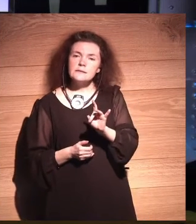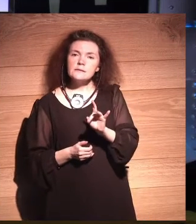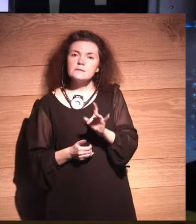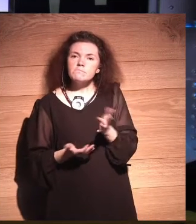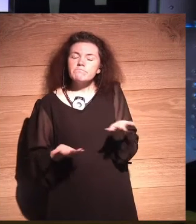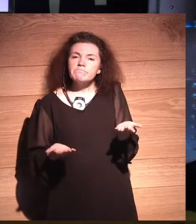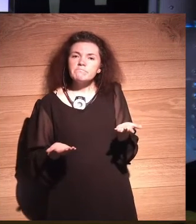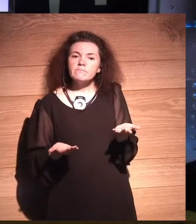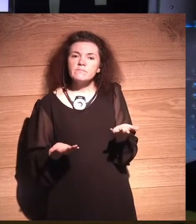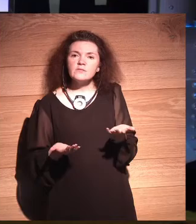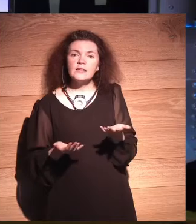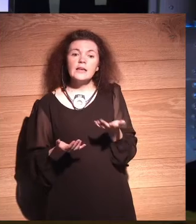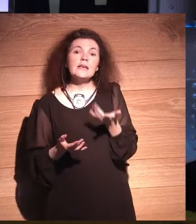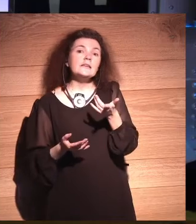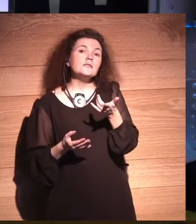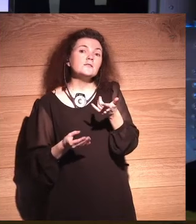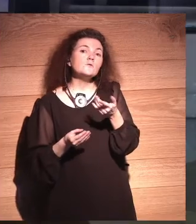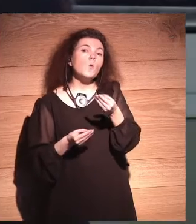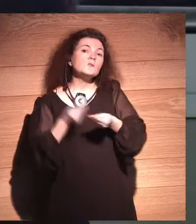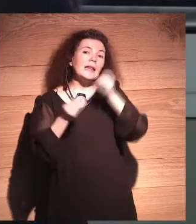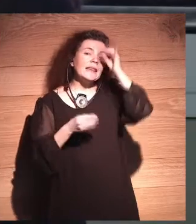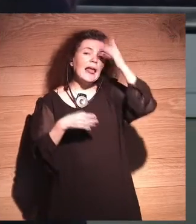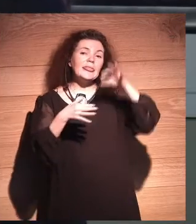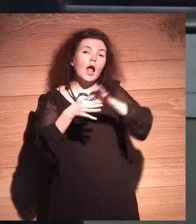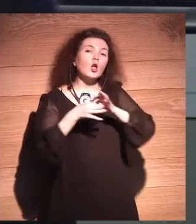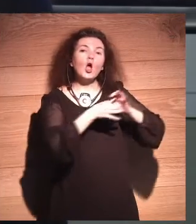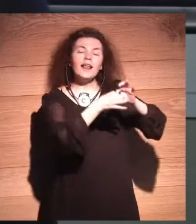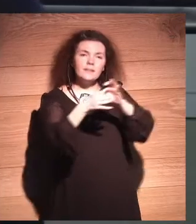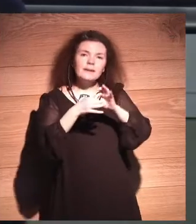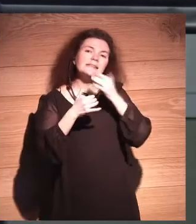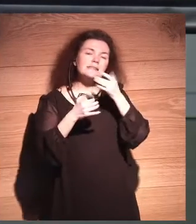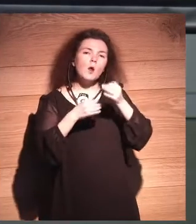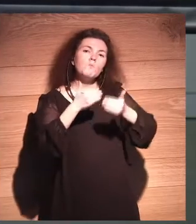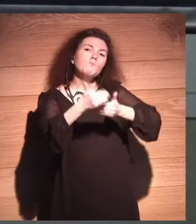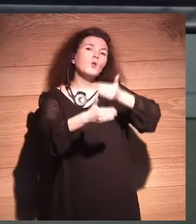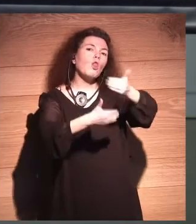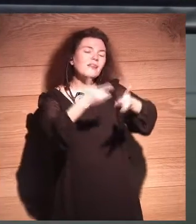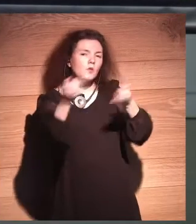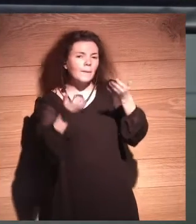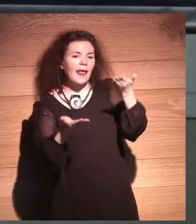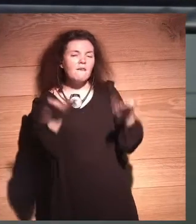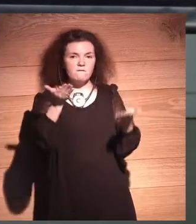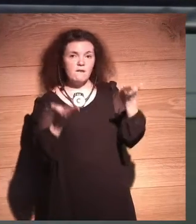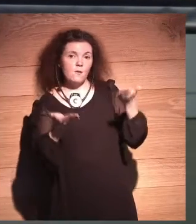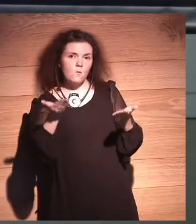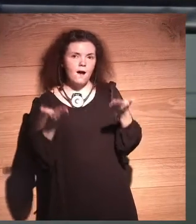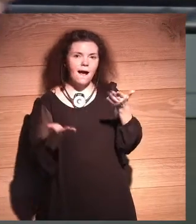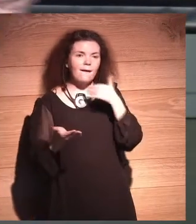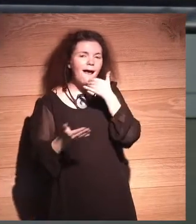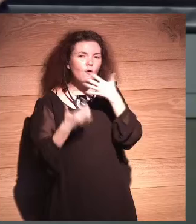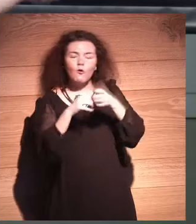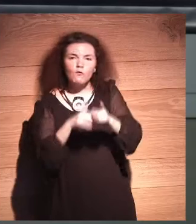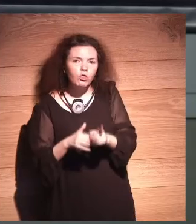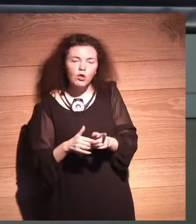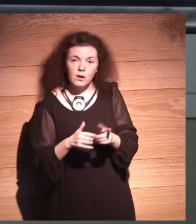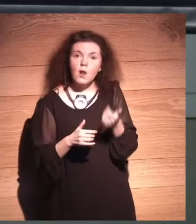as a one-size-fits-all process. And that does not work. It does not work to create a one website that will